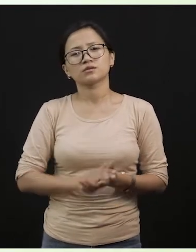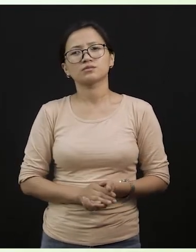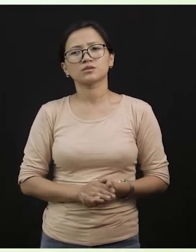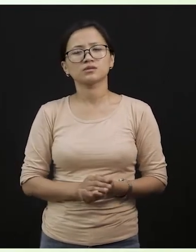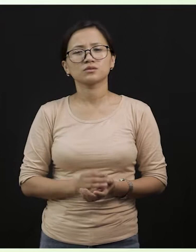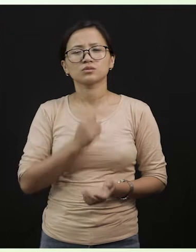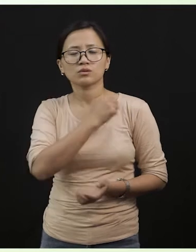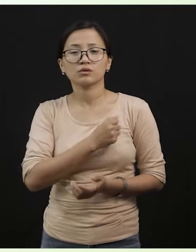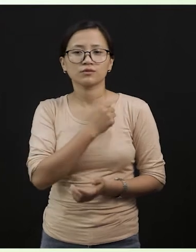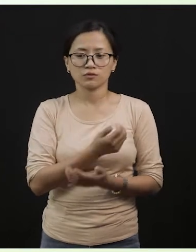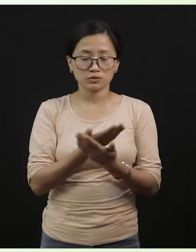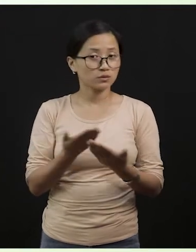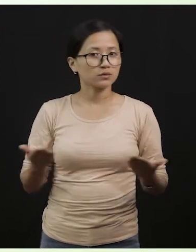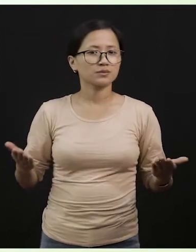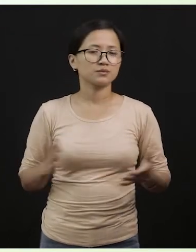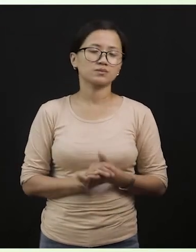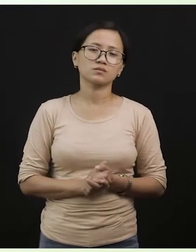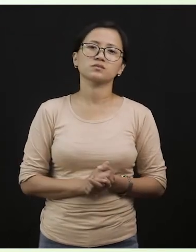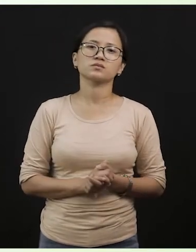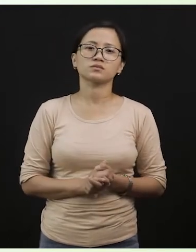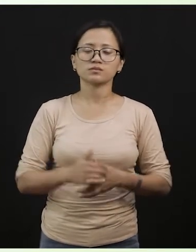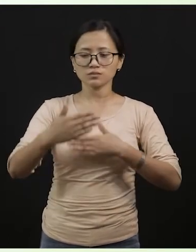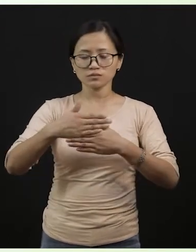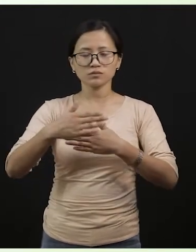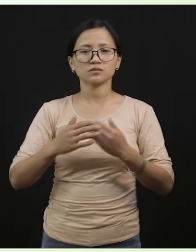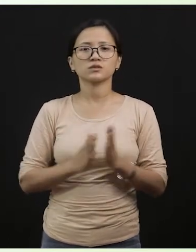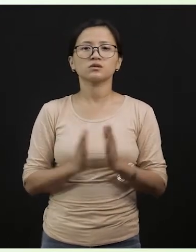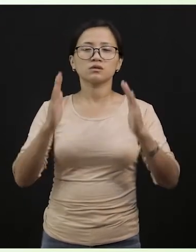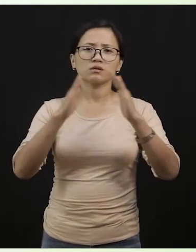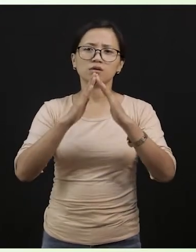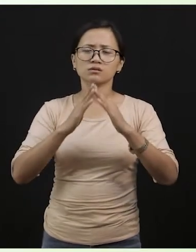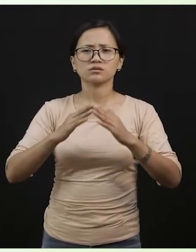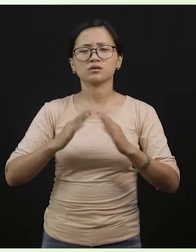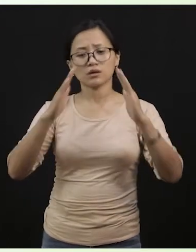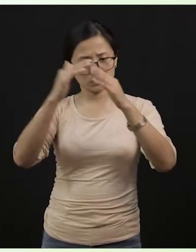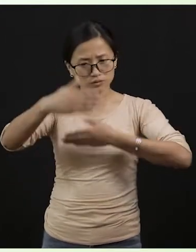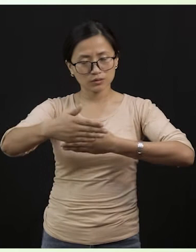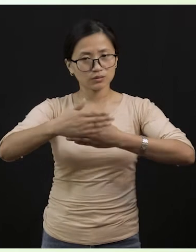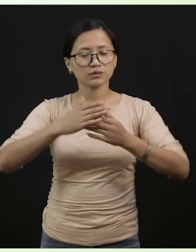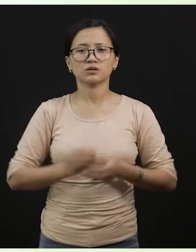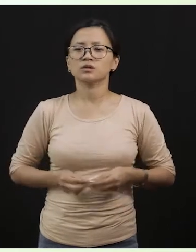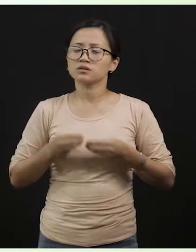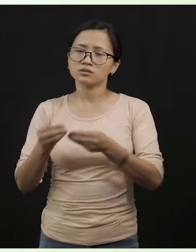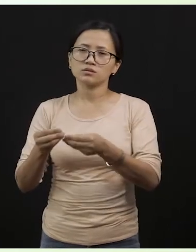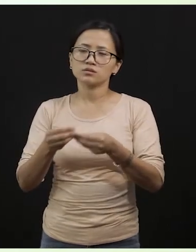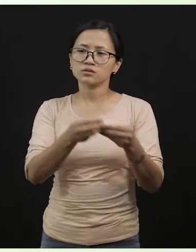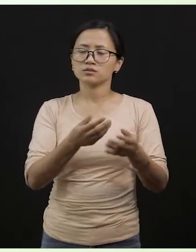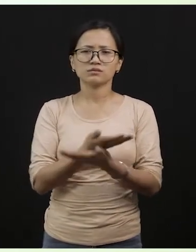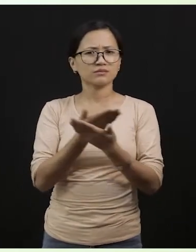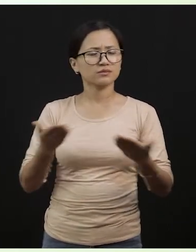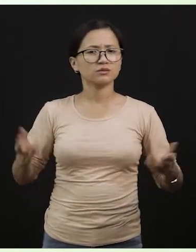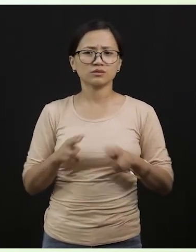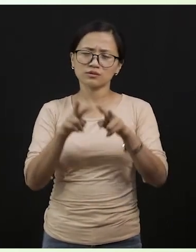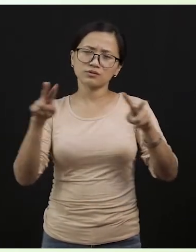have some poor children in your neighborhood or near your house, what can you do? You can give some things to them. You can give so many different